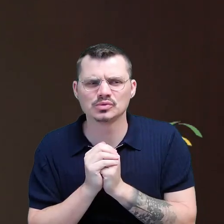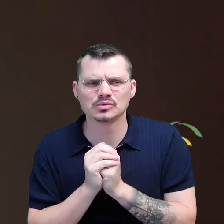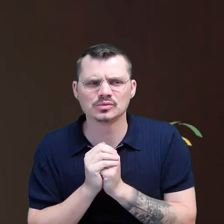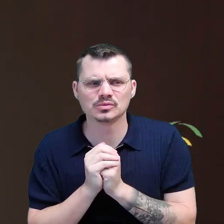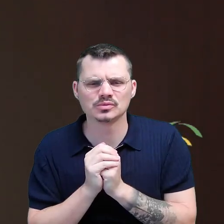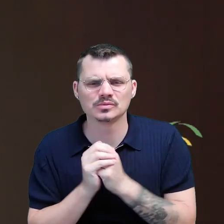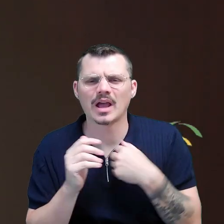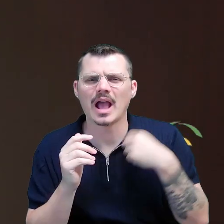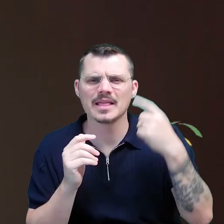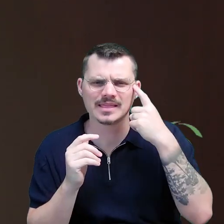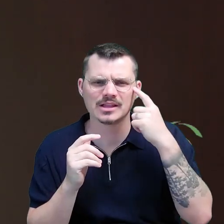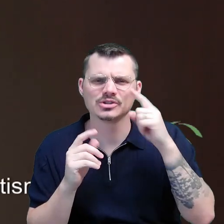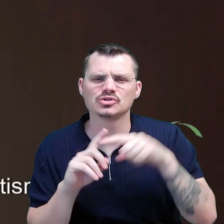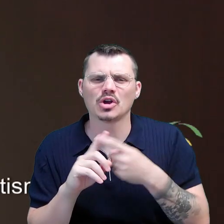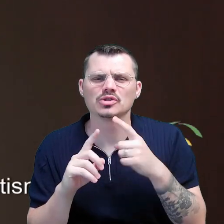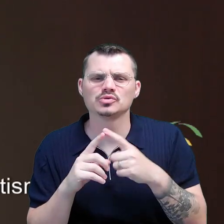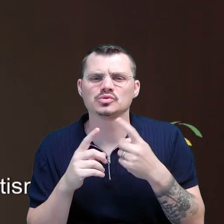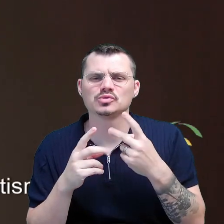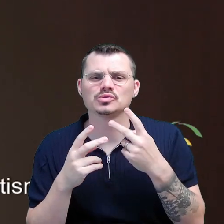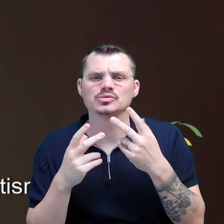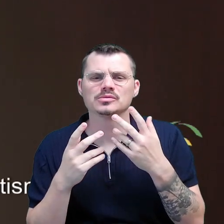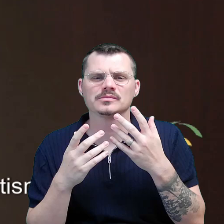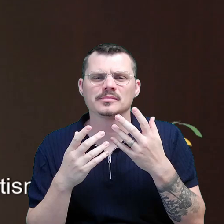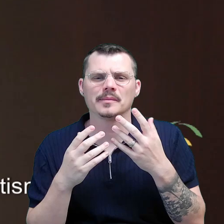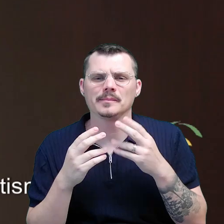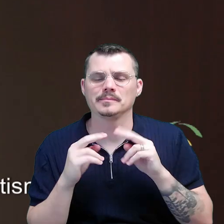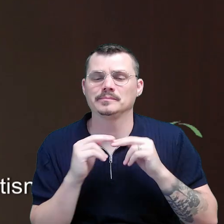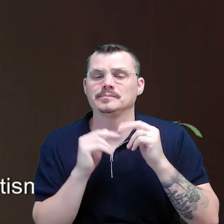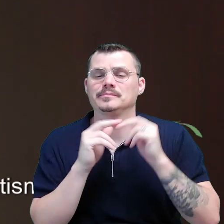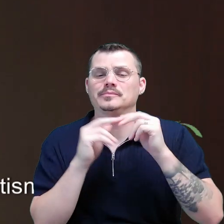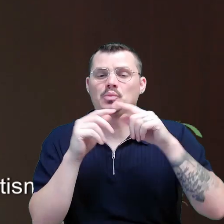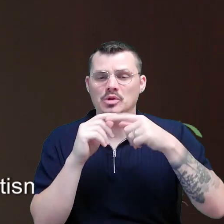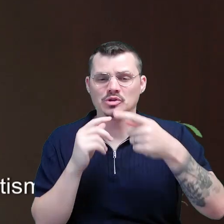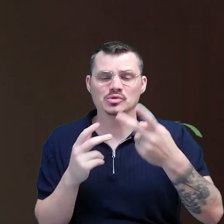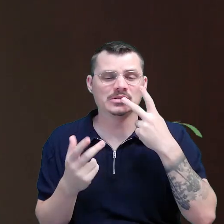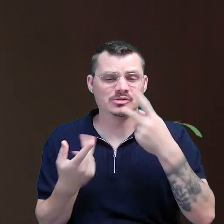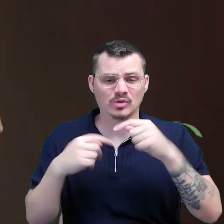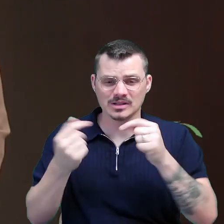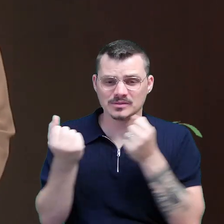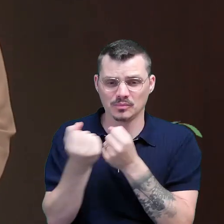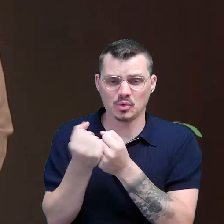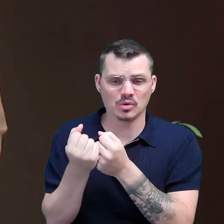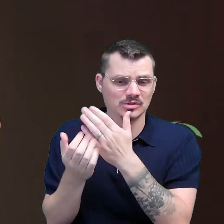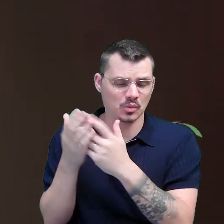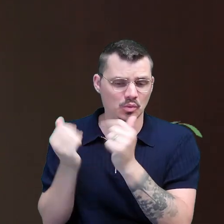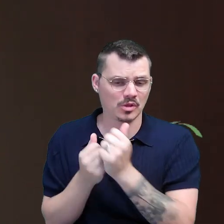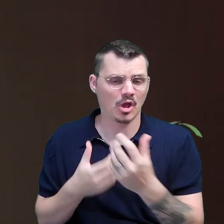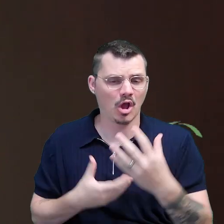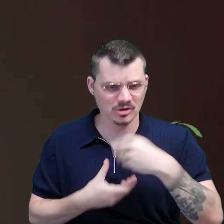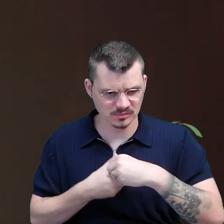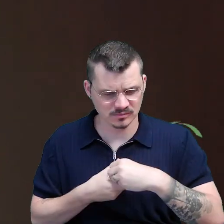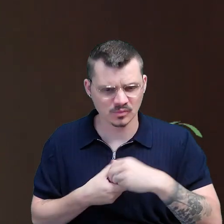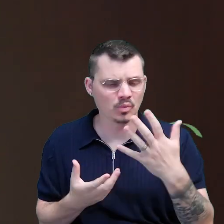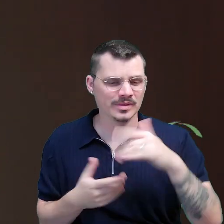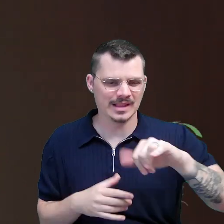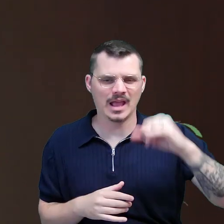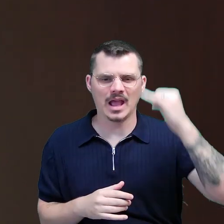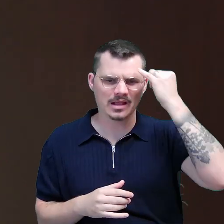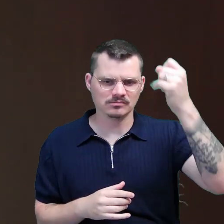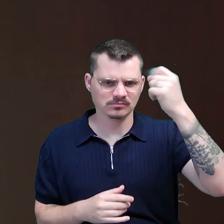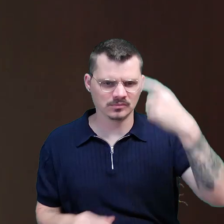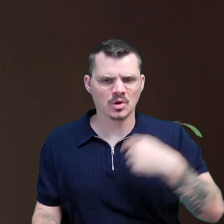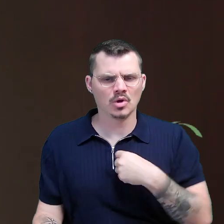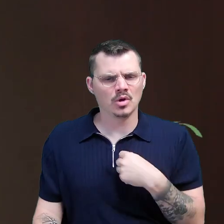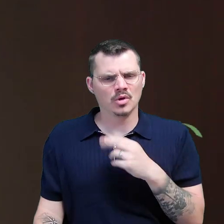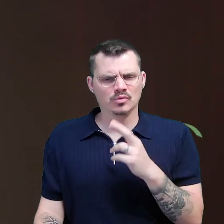think bubbles up as people try and support a person with autism, is this idea that, well, we